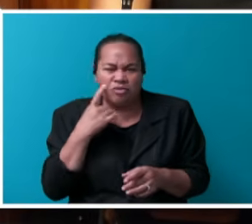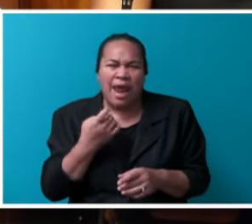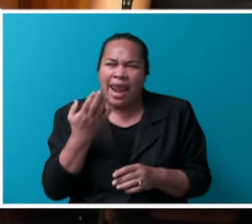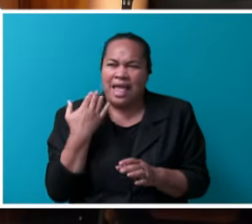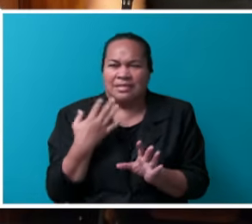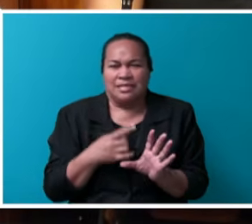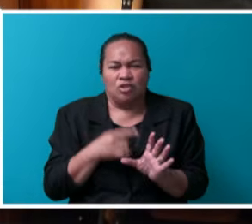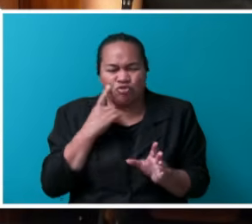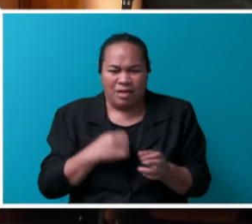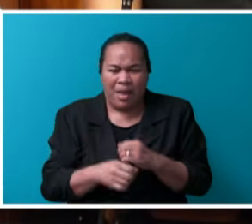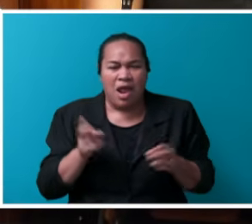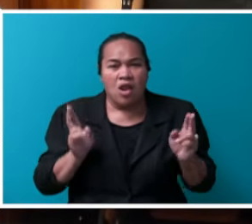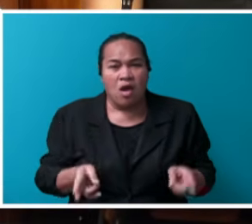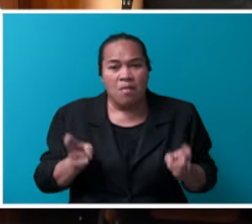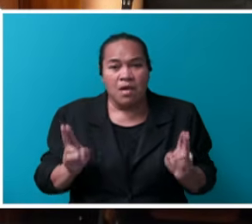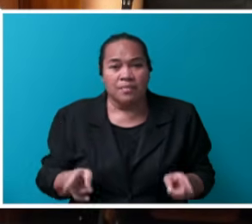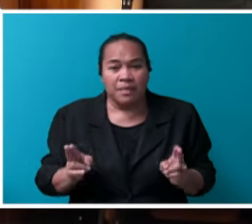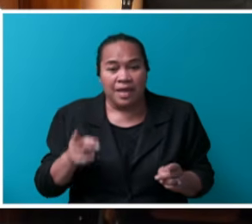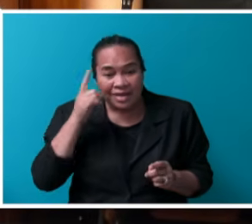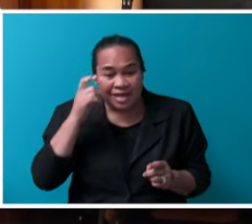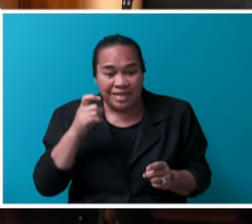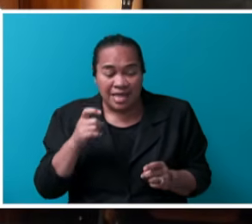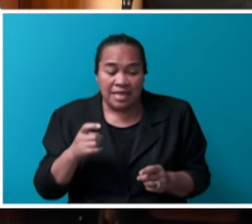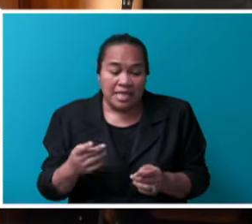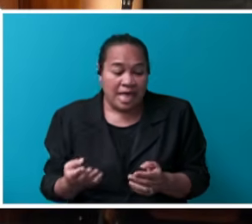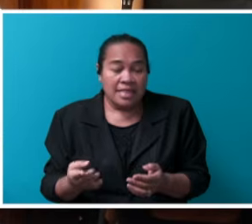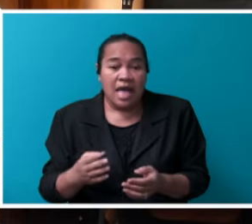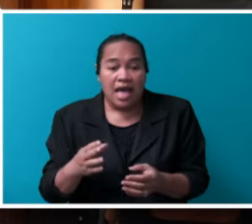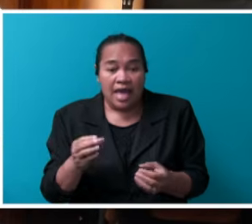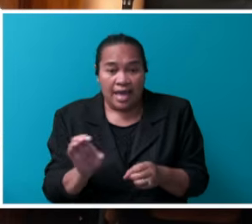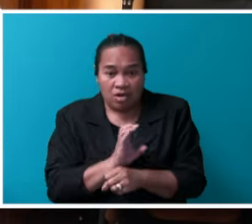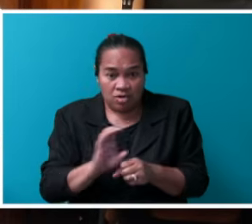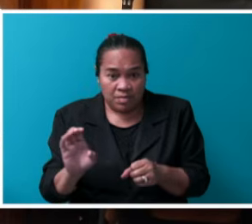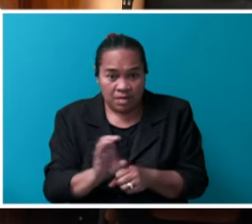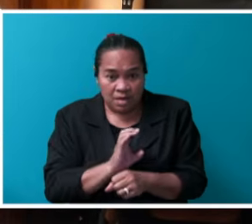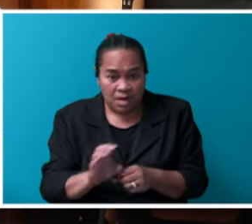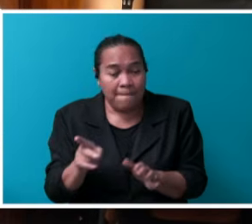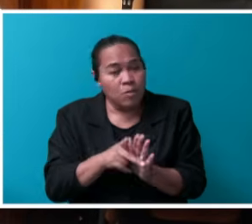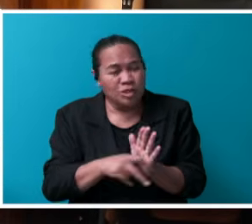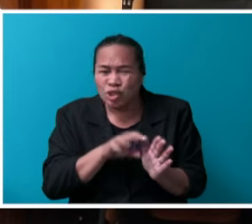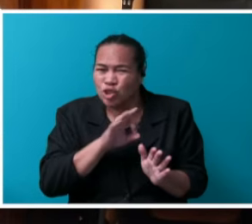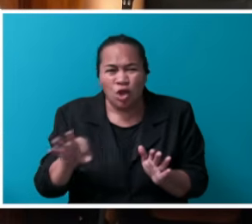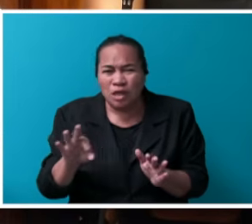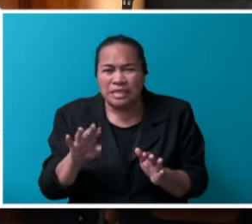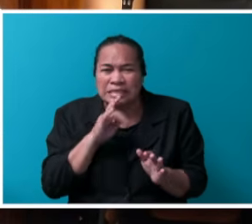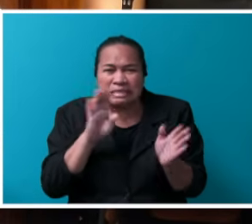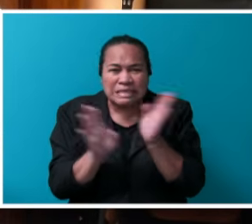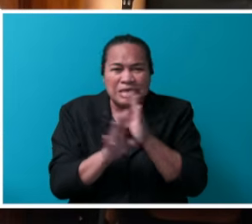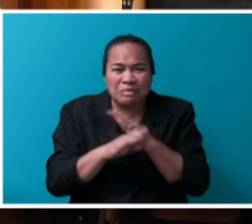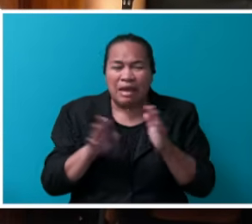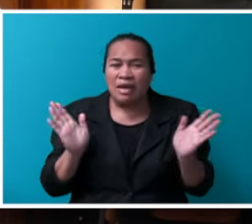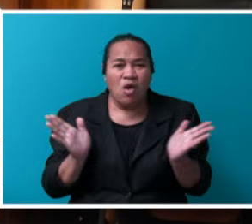the idea that government economic policy is not a secret. We've been open about our plans and policies. We do not hide